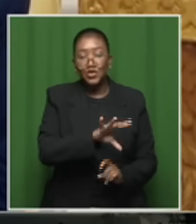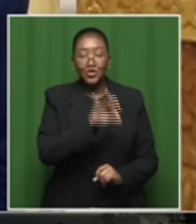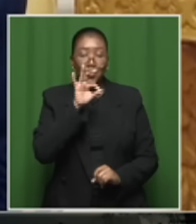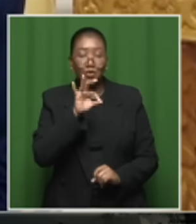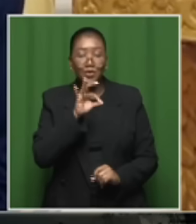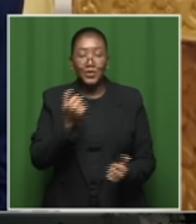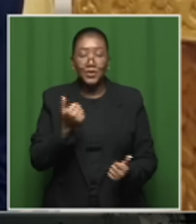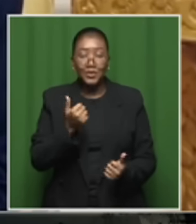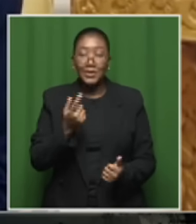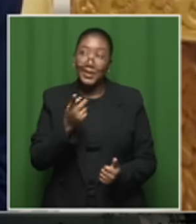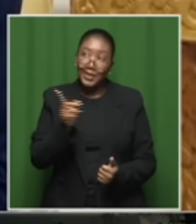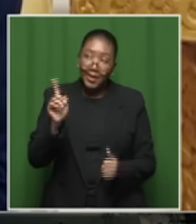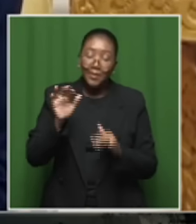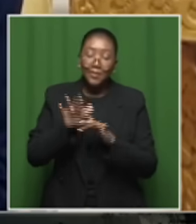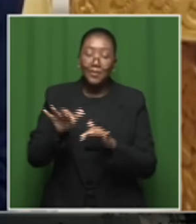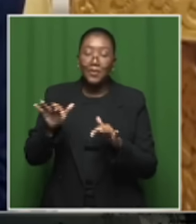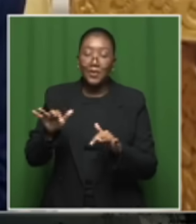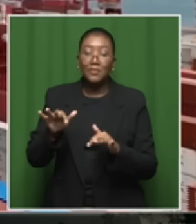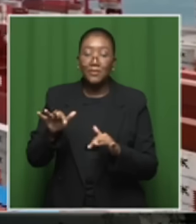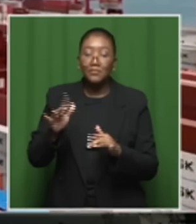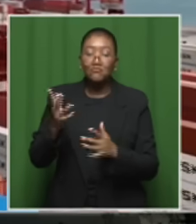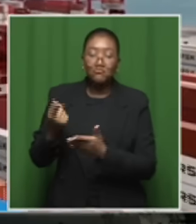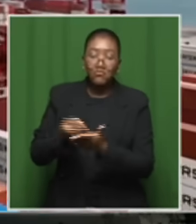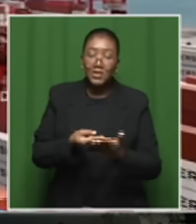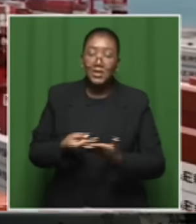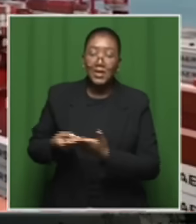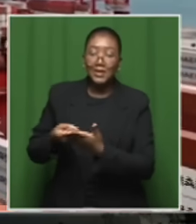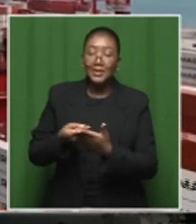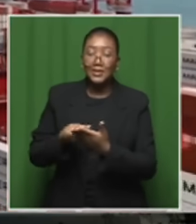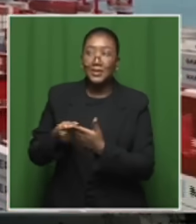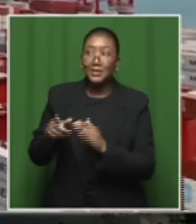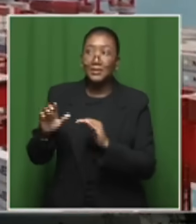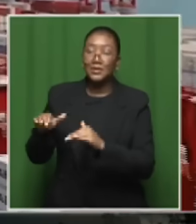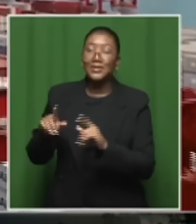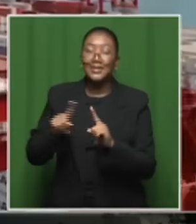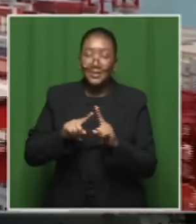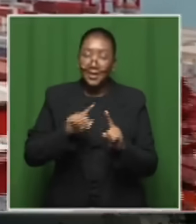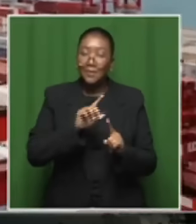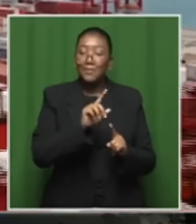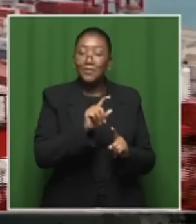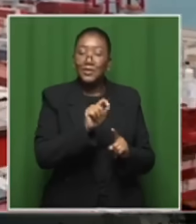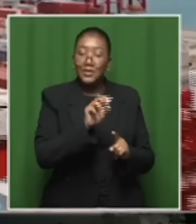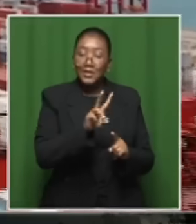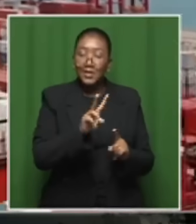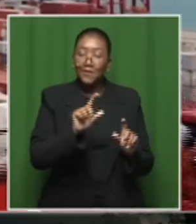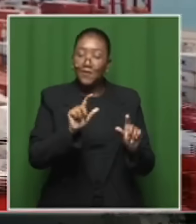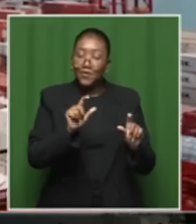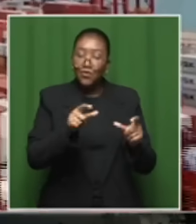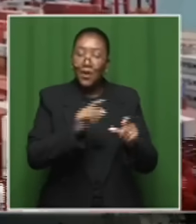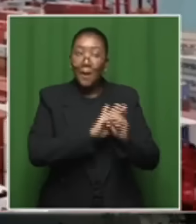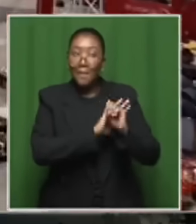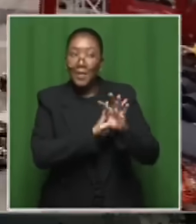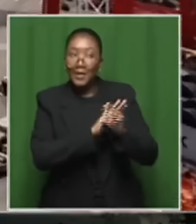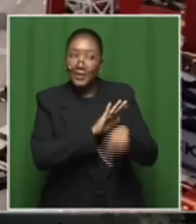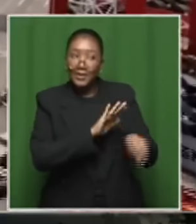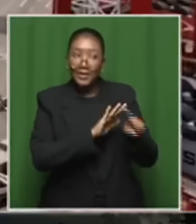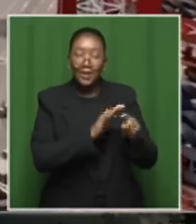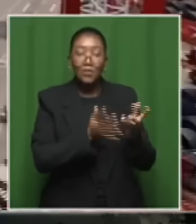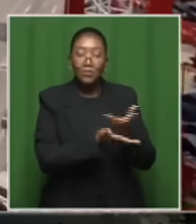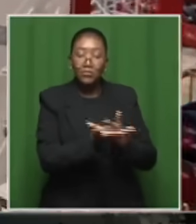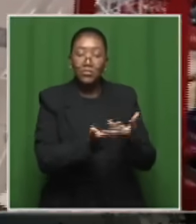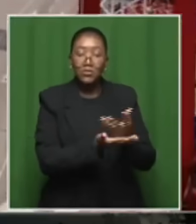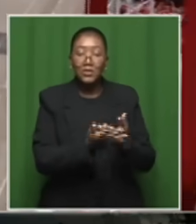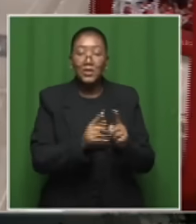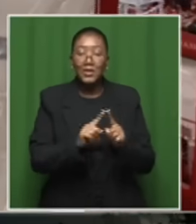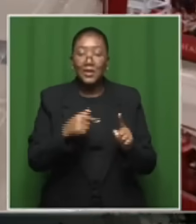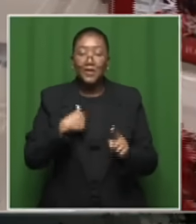clearly, many people discussed this, including the media. And there was an indication that there might be